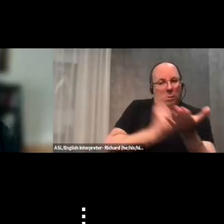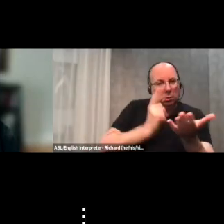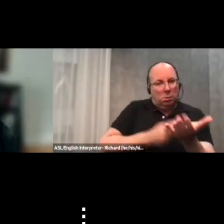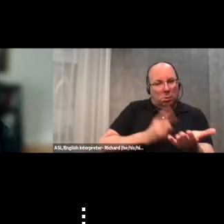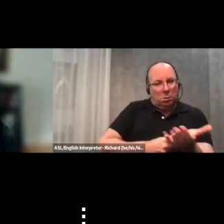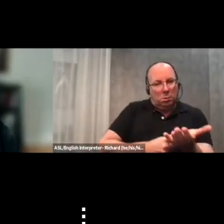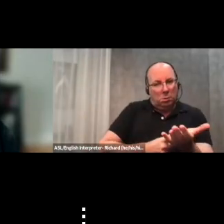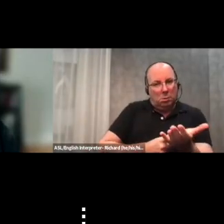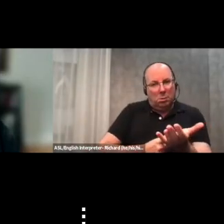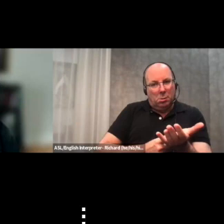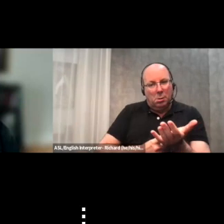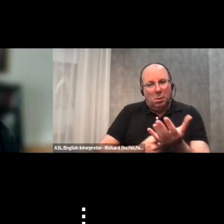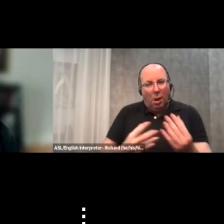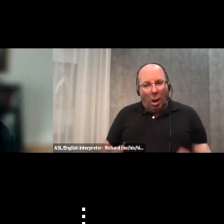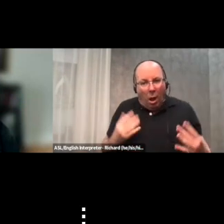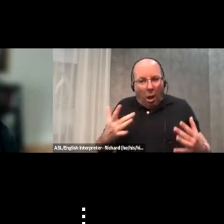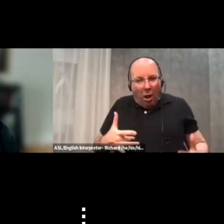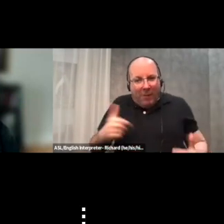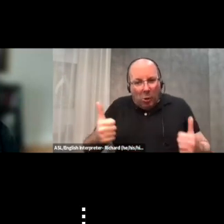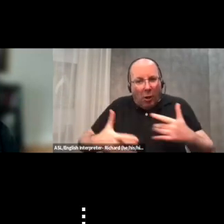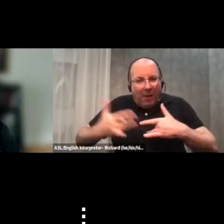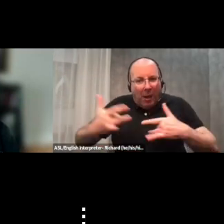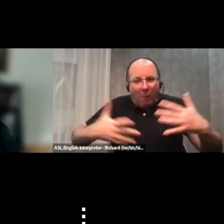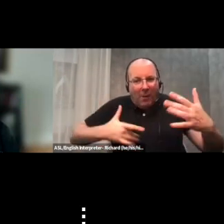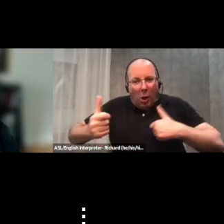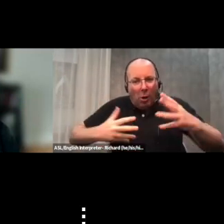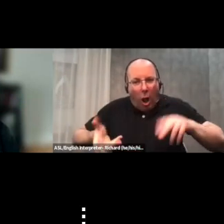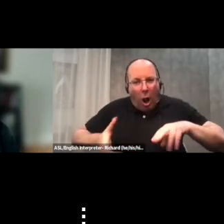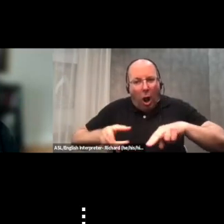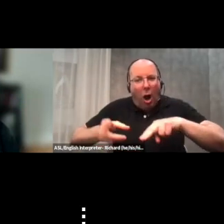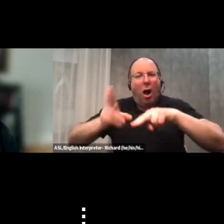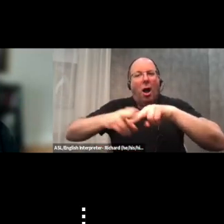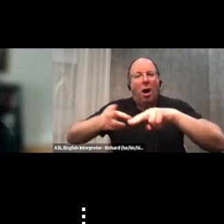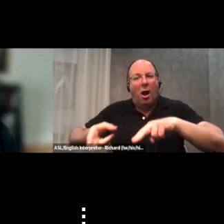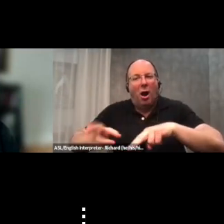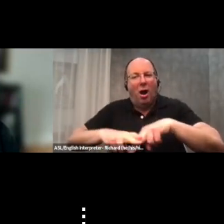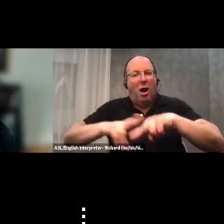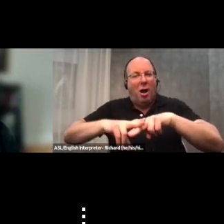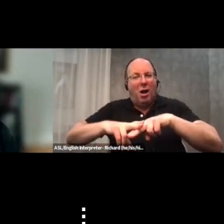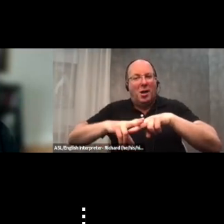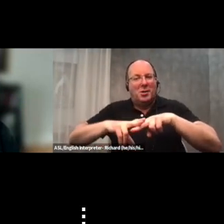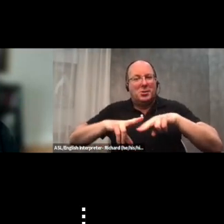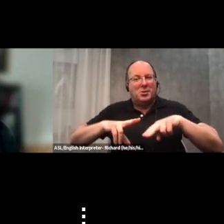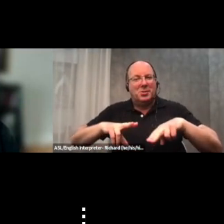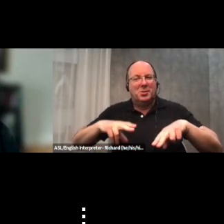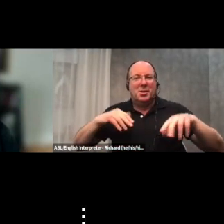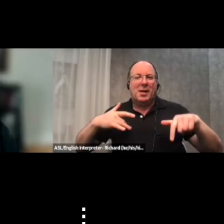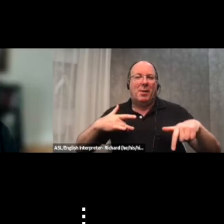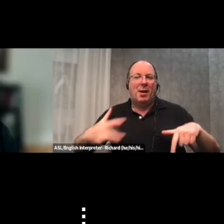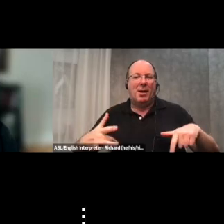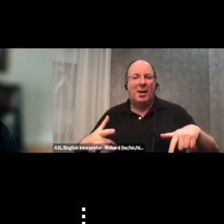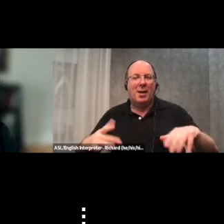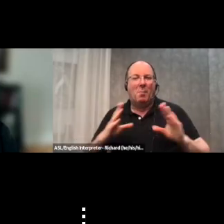the heightened level of endorphins, the general feeling that happens within dom space can lead to a likelihood towards